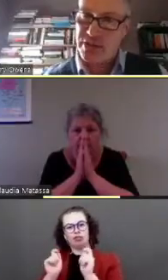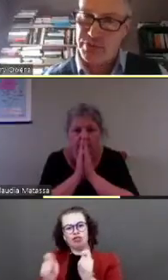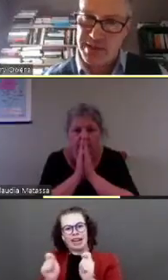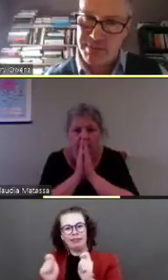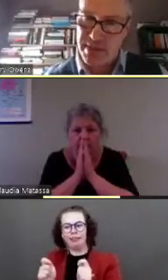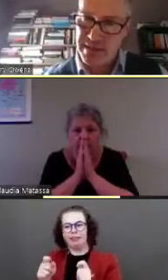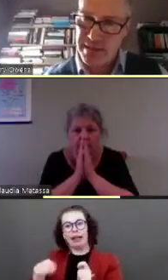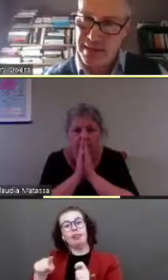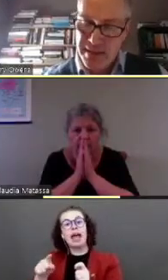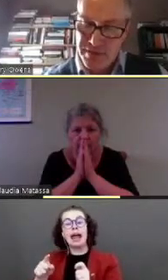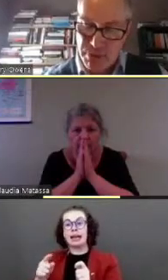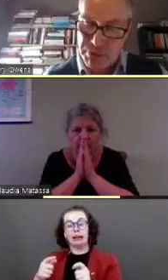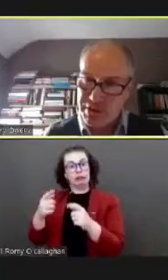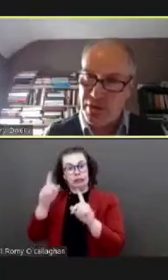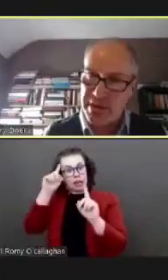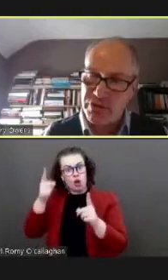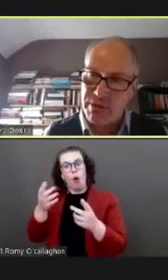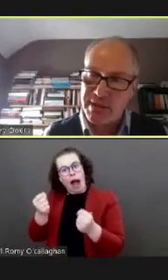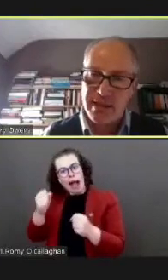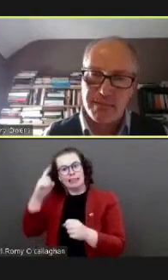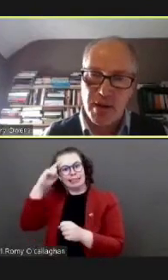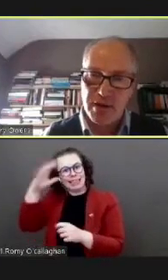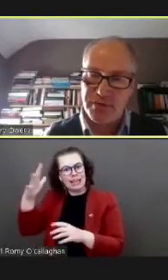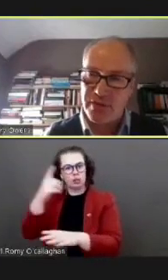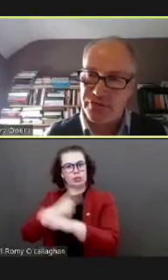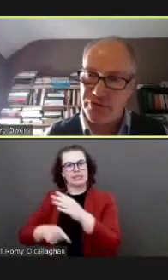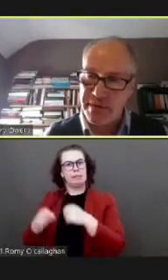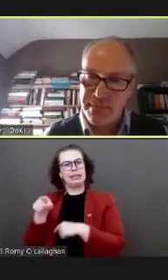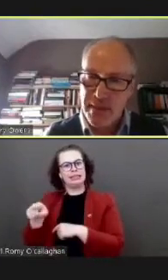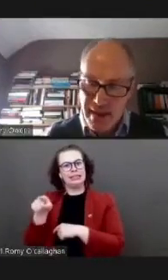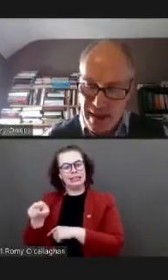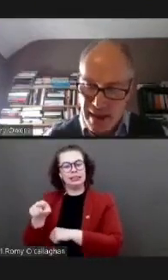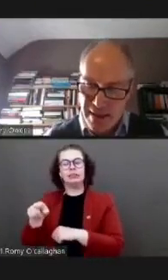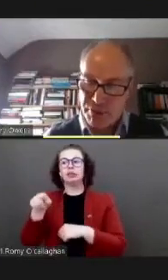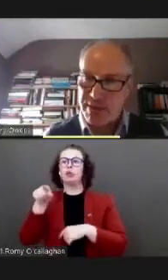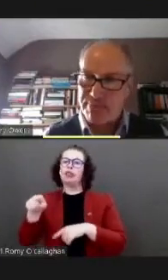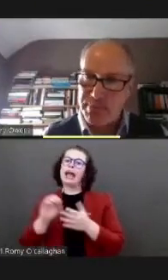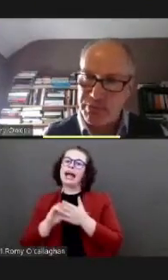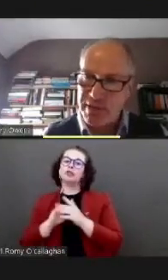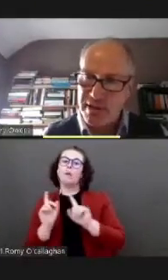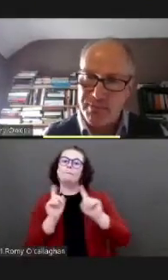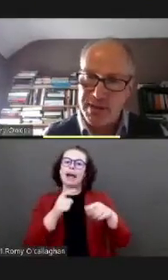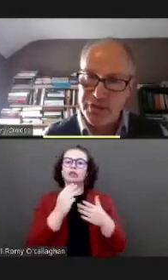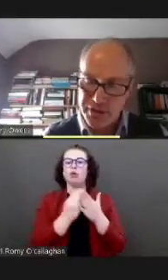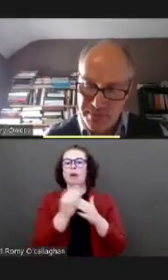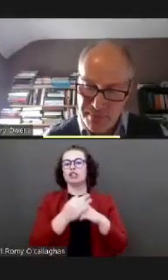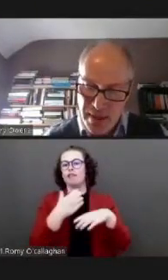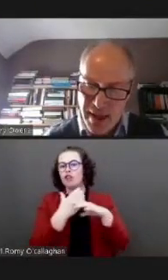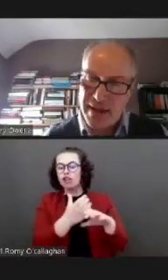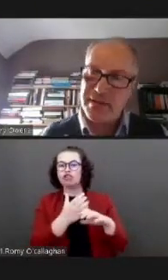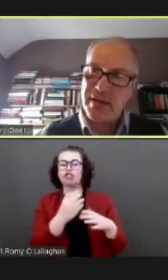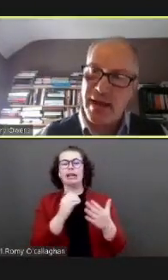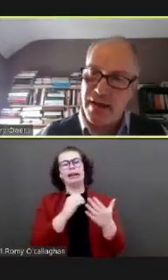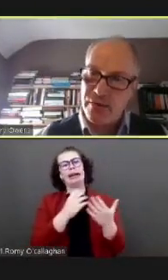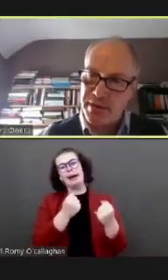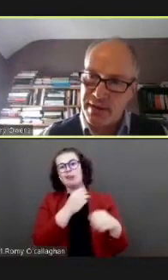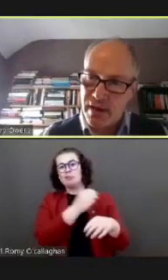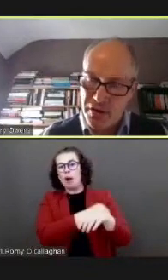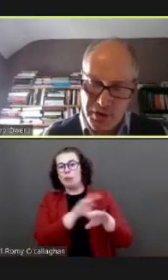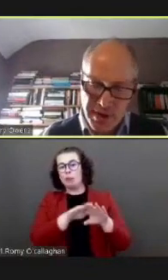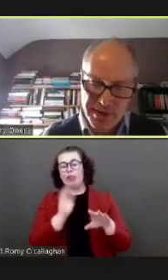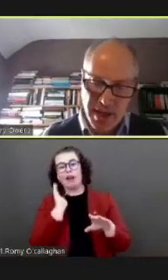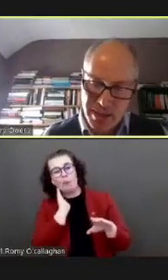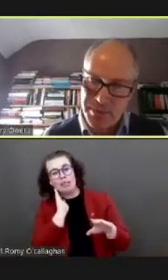an intellectual disability. They were returning to a particular part of the country. There was a problem with the accommodation, and